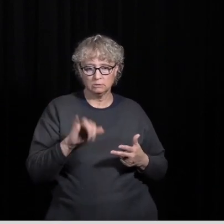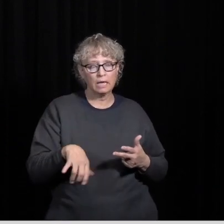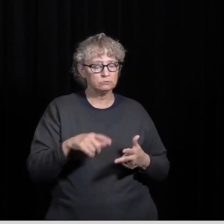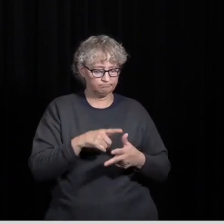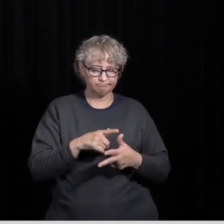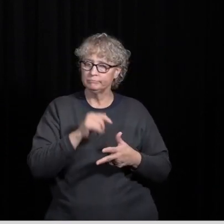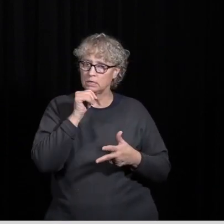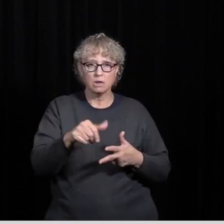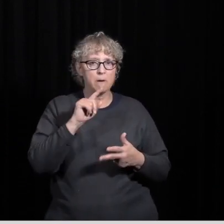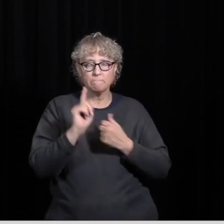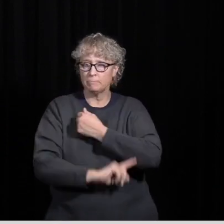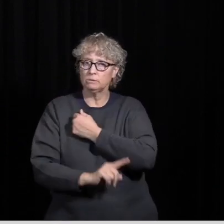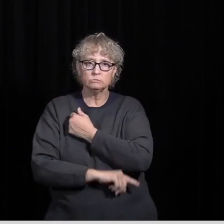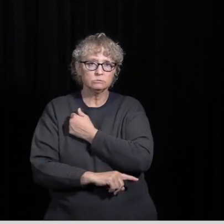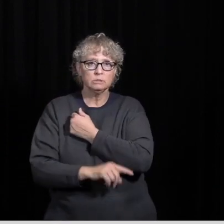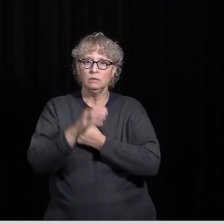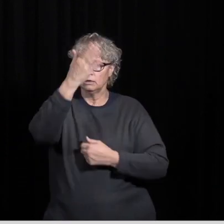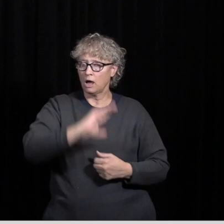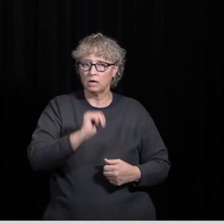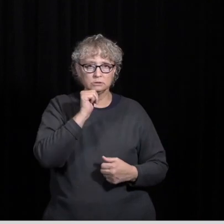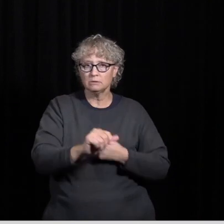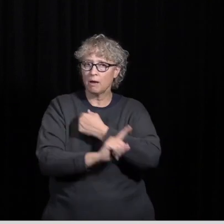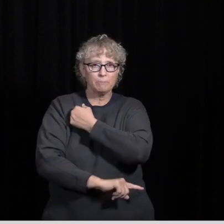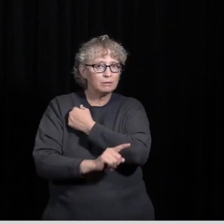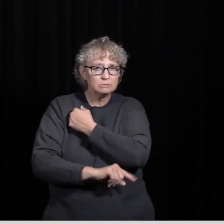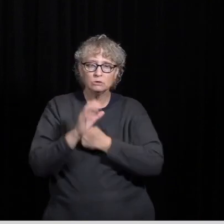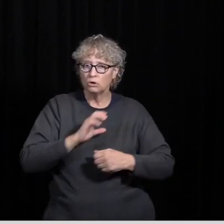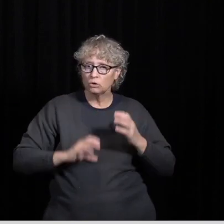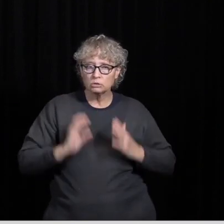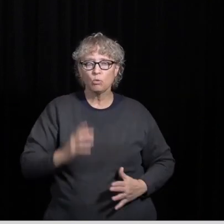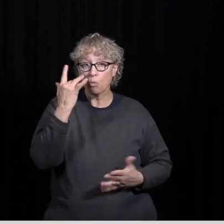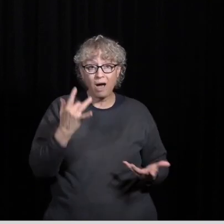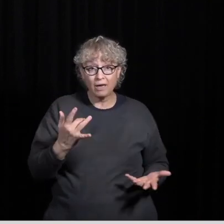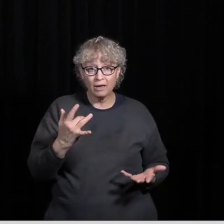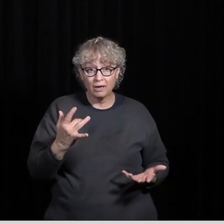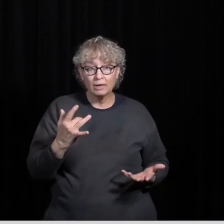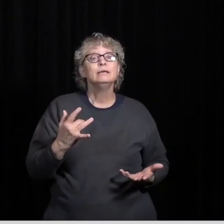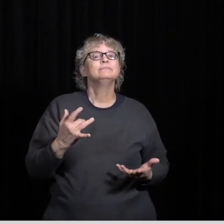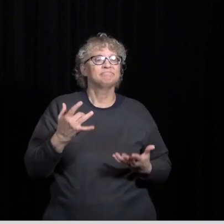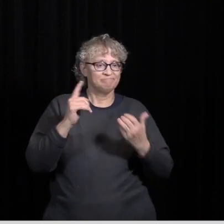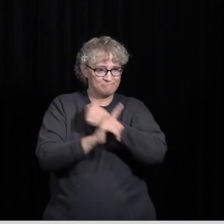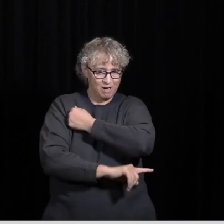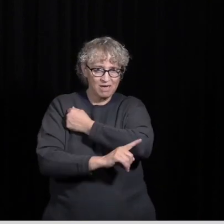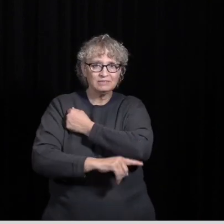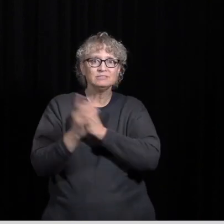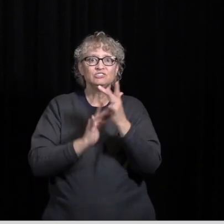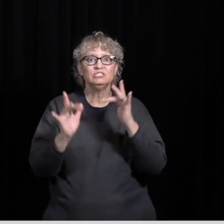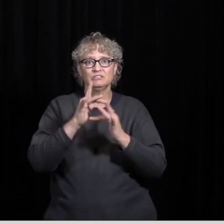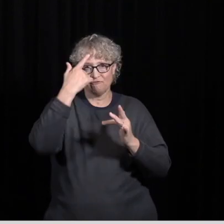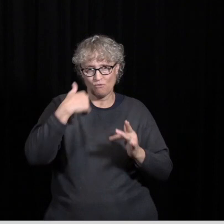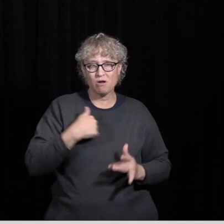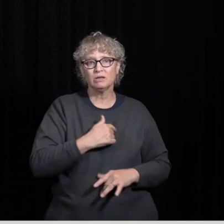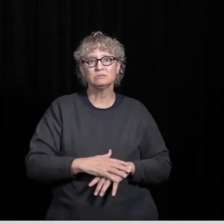this. God doesn't punish Christians. You know why? Because he punished Jesus for us, right? Jesus